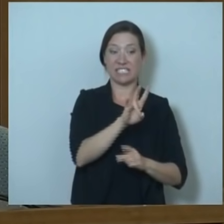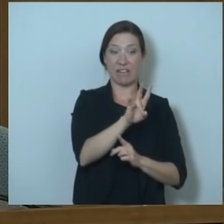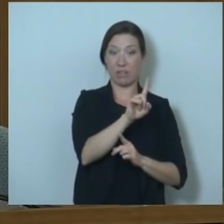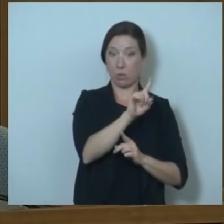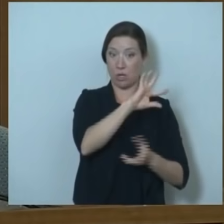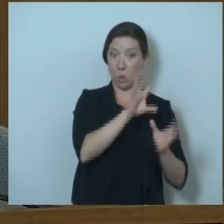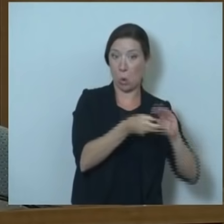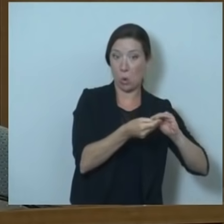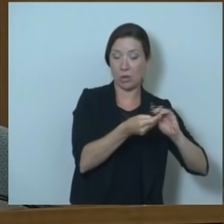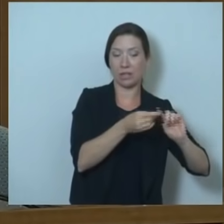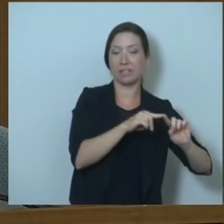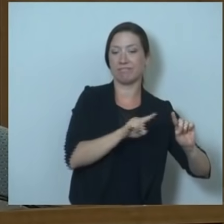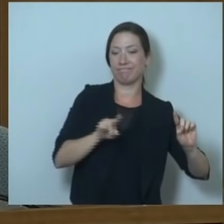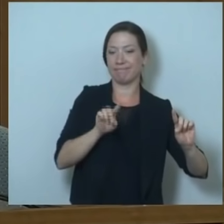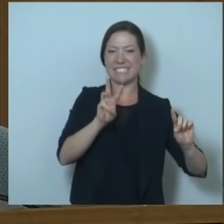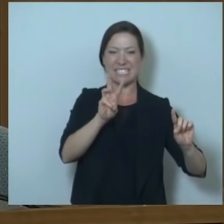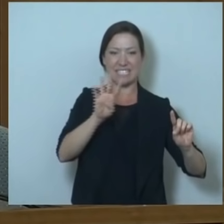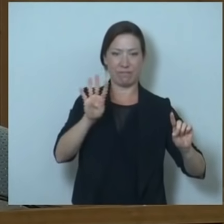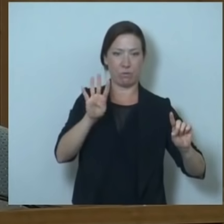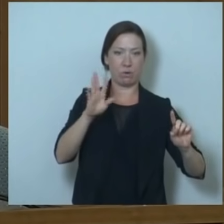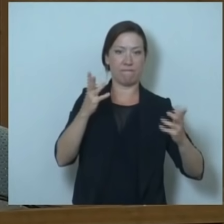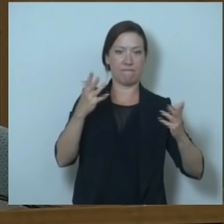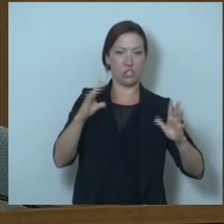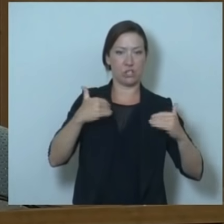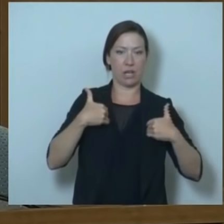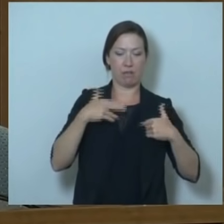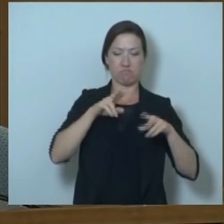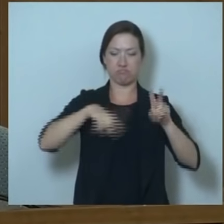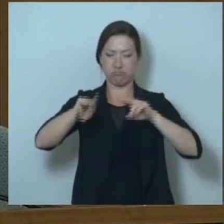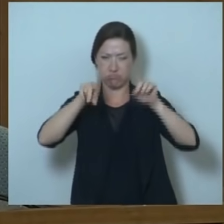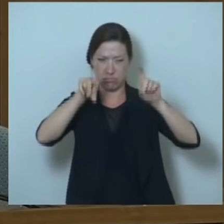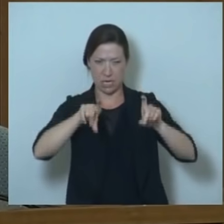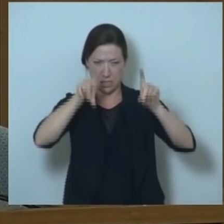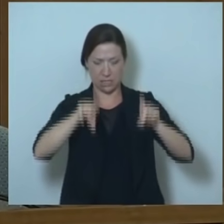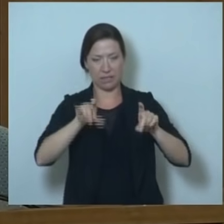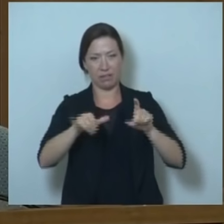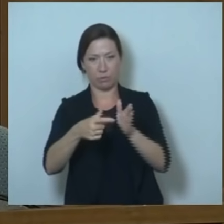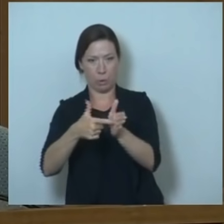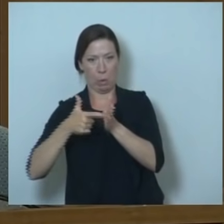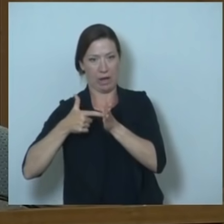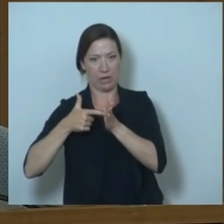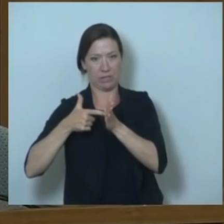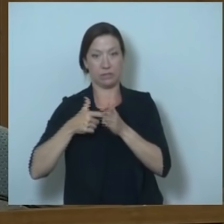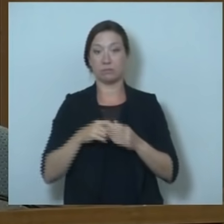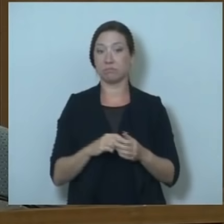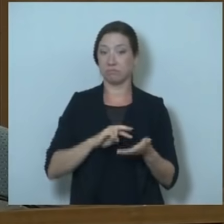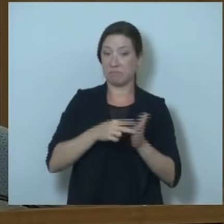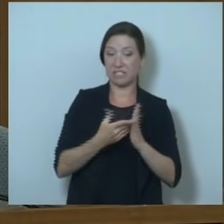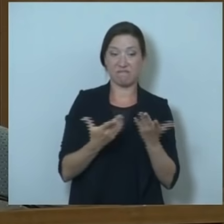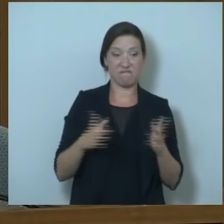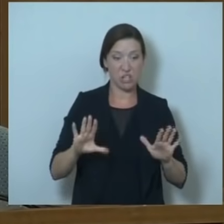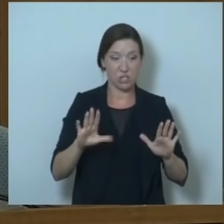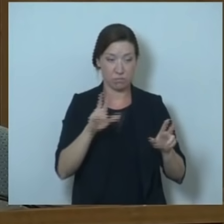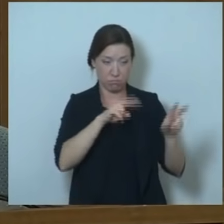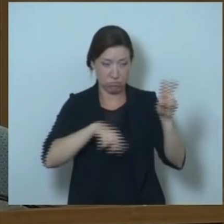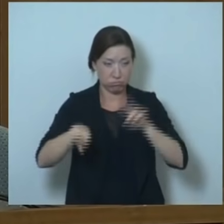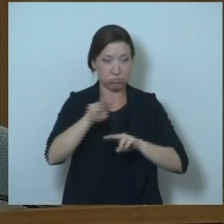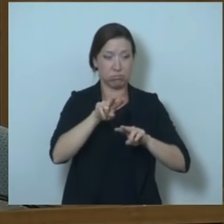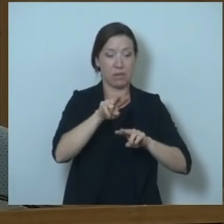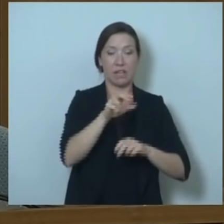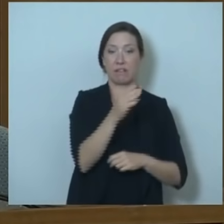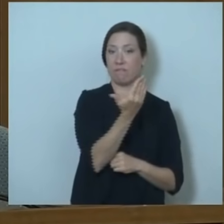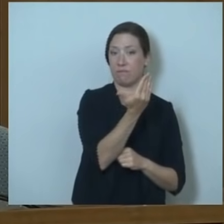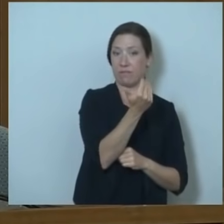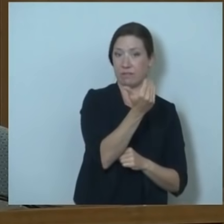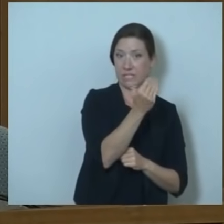surveillance testing that we have required, which is 15% of the staff and 15% of the population